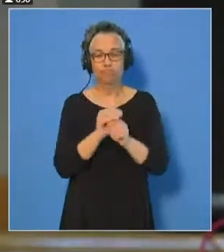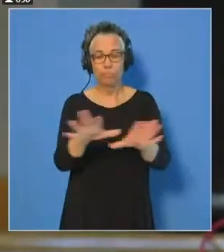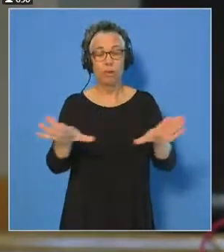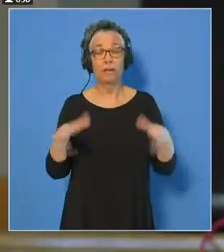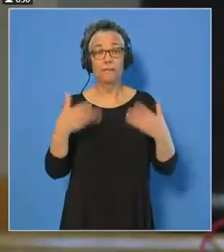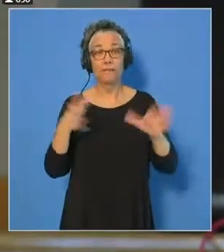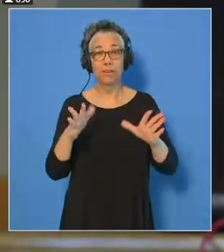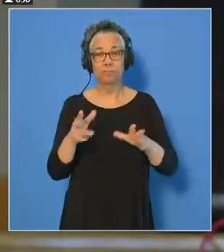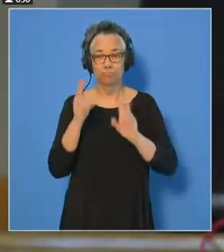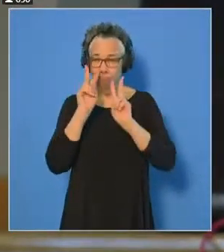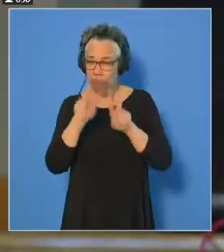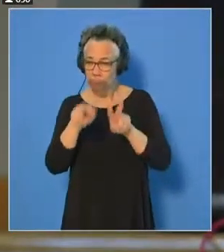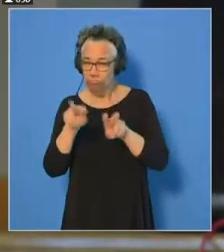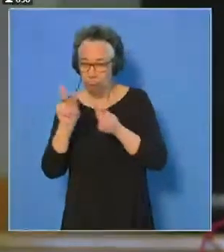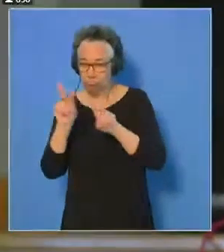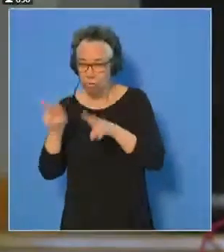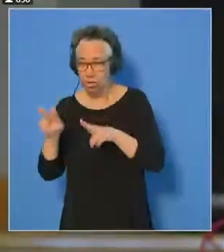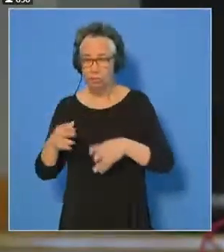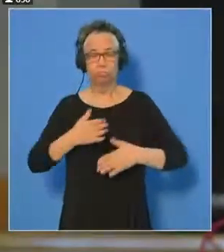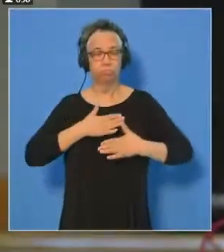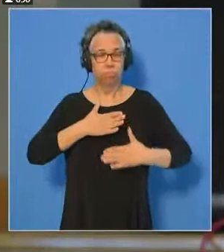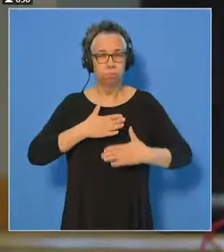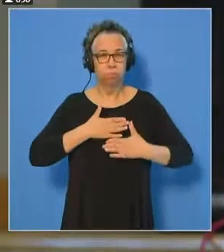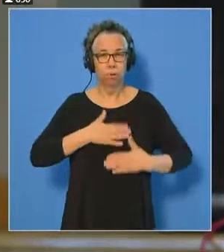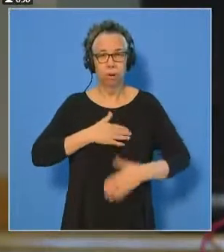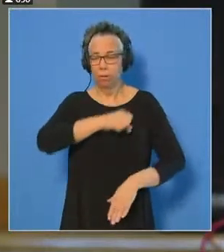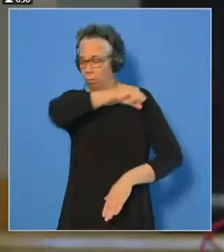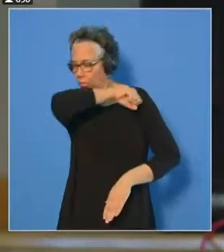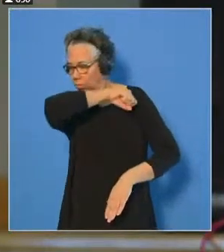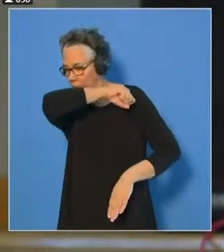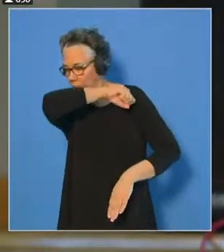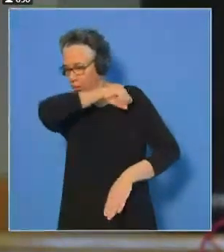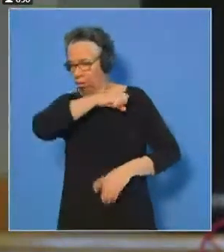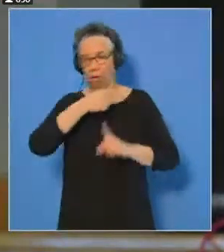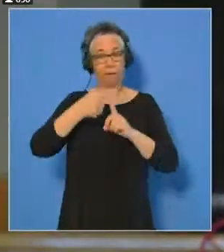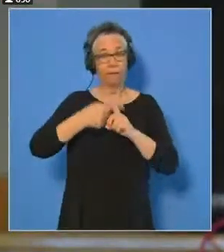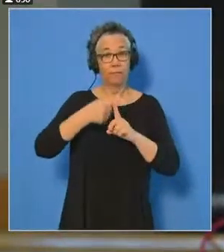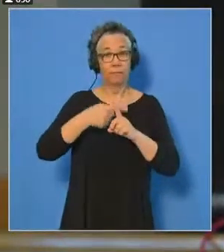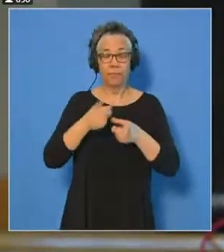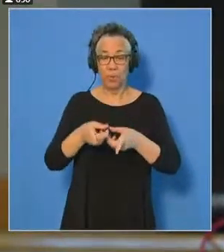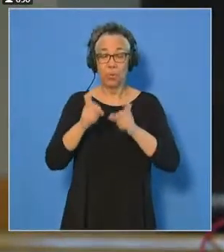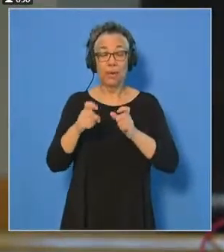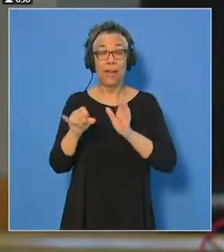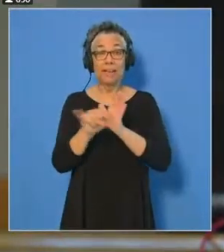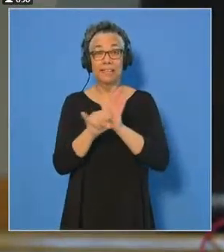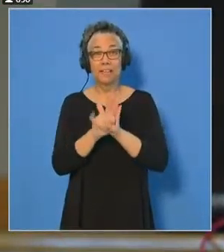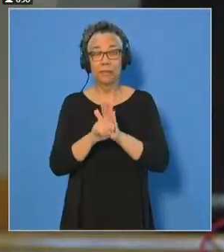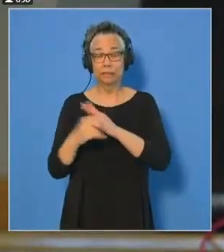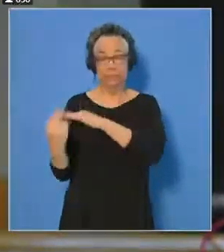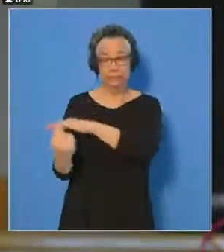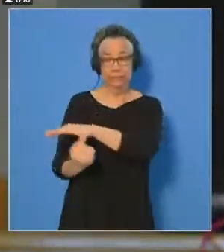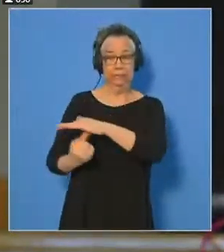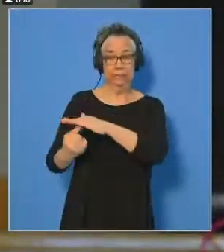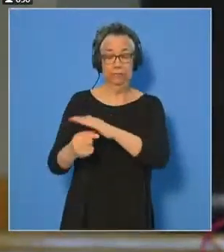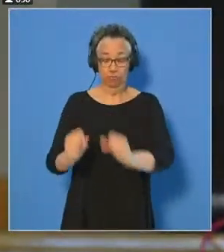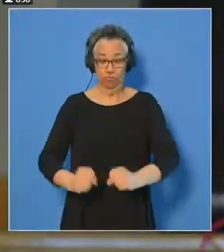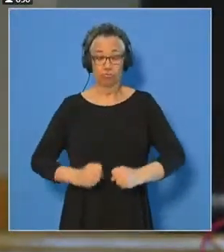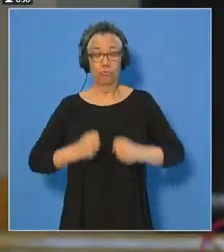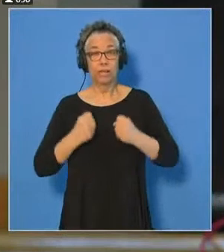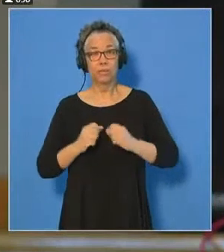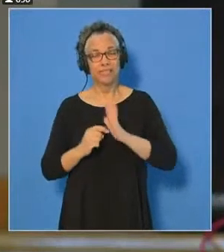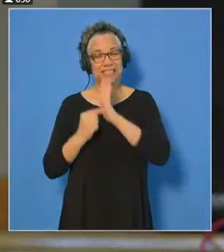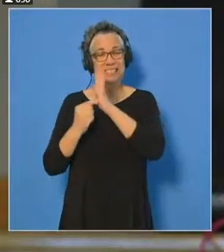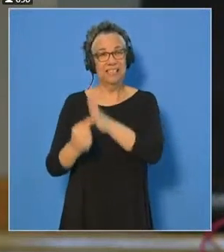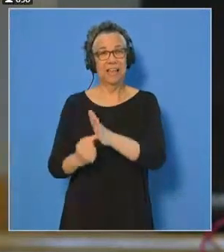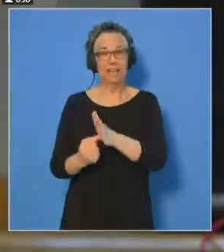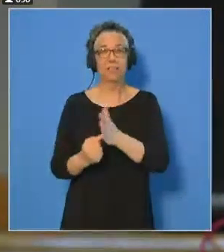new respiratory symptoms such as cough, shortness of breath, or fever. Quickly identify and isolate any resident with symptoms of